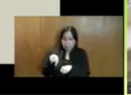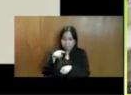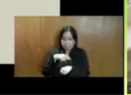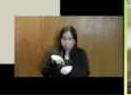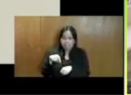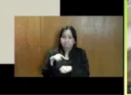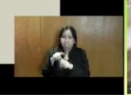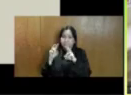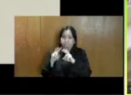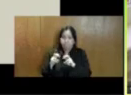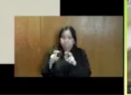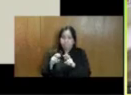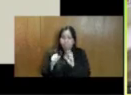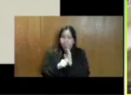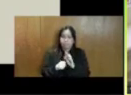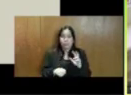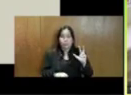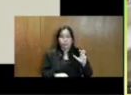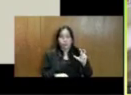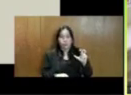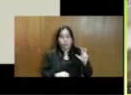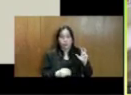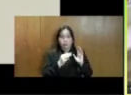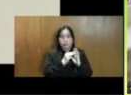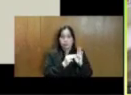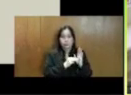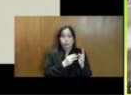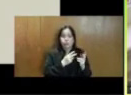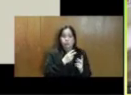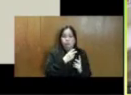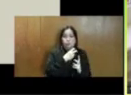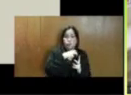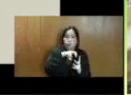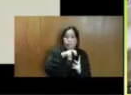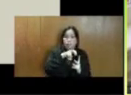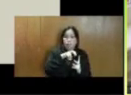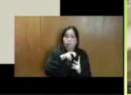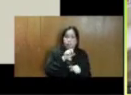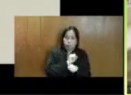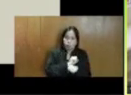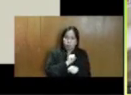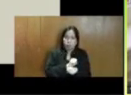have about 300 million job transitions in our sample.